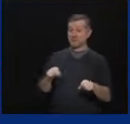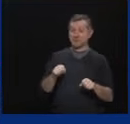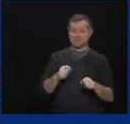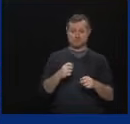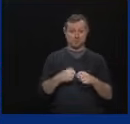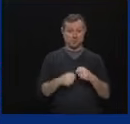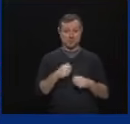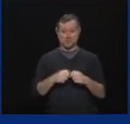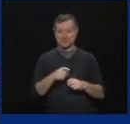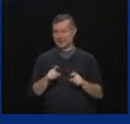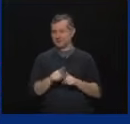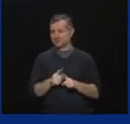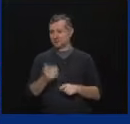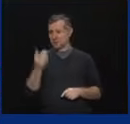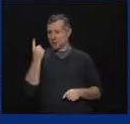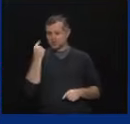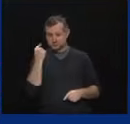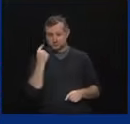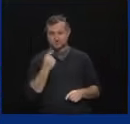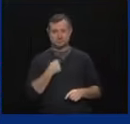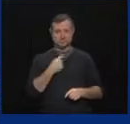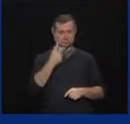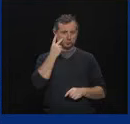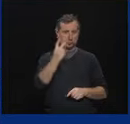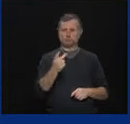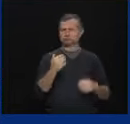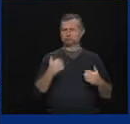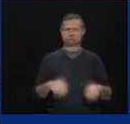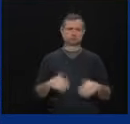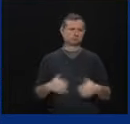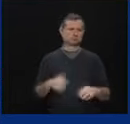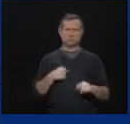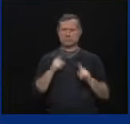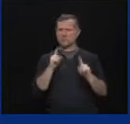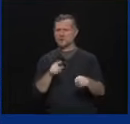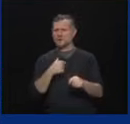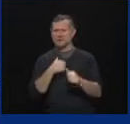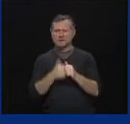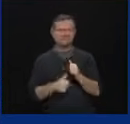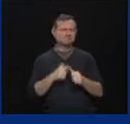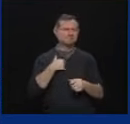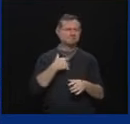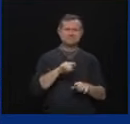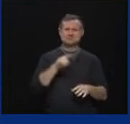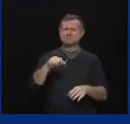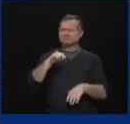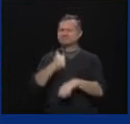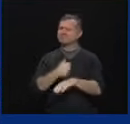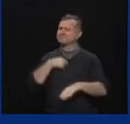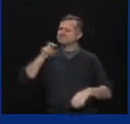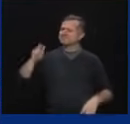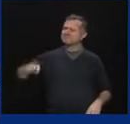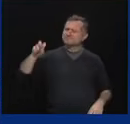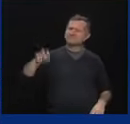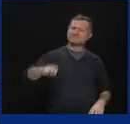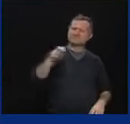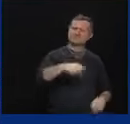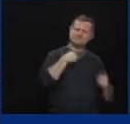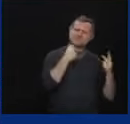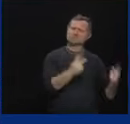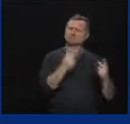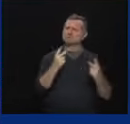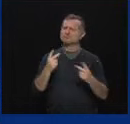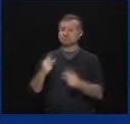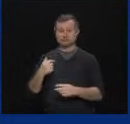and I saw that. I went to every single site, and I saw the anxiety people felt early on of not being able to get that appointment and